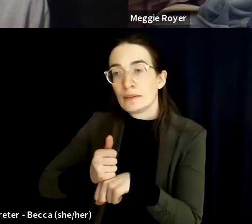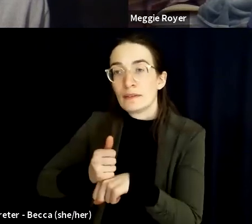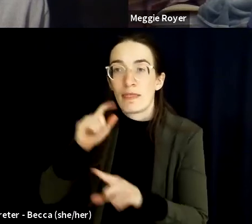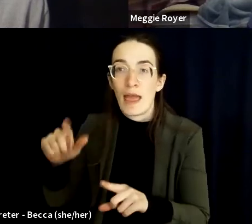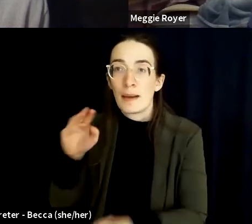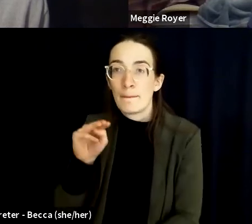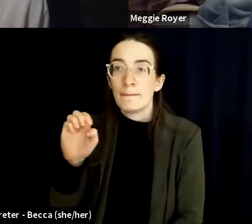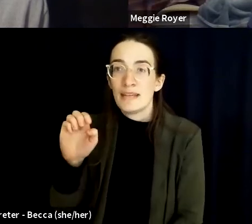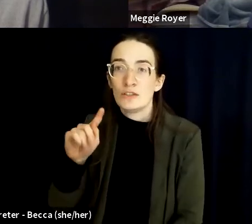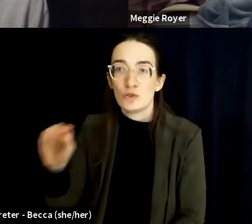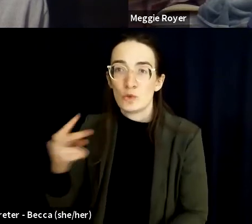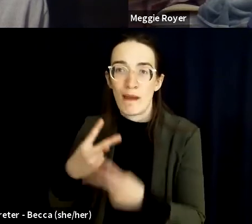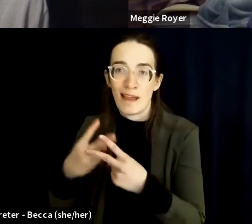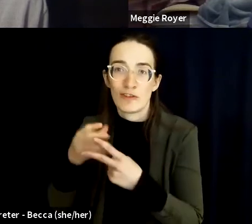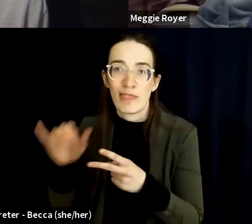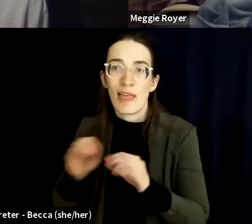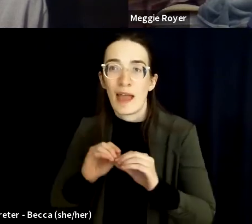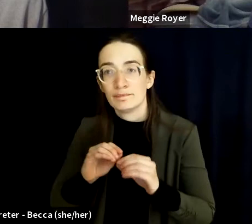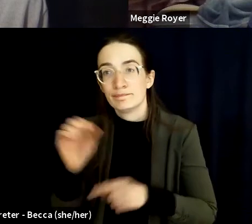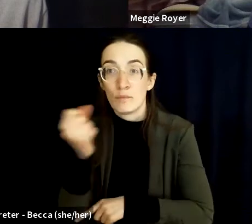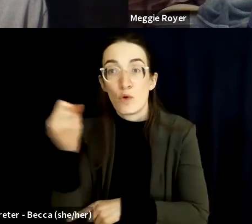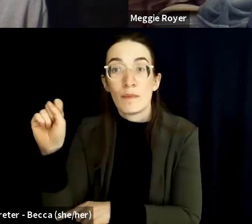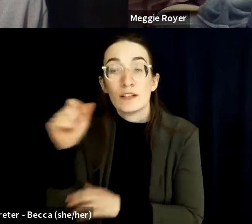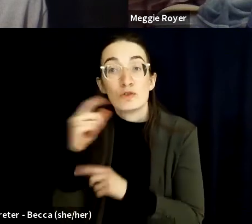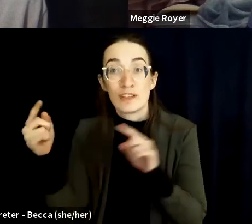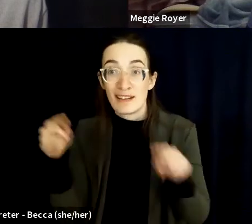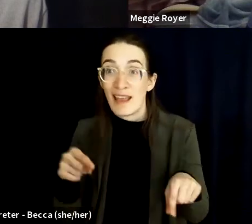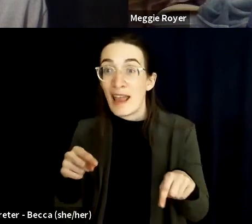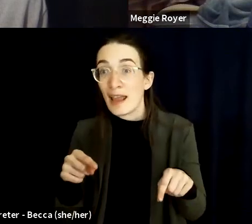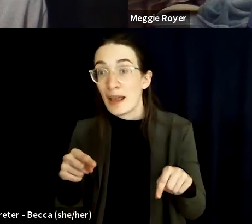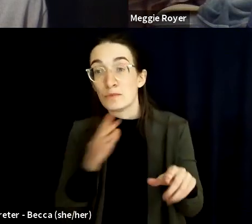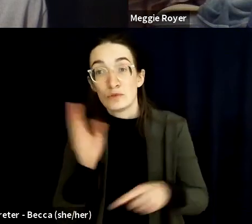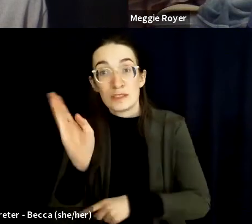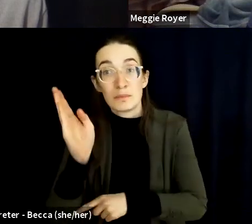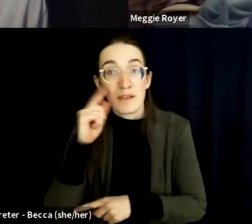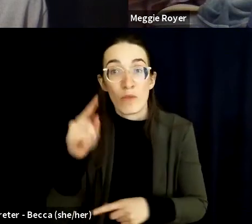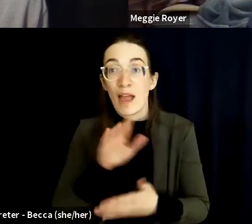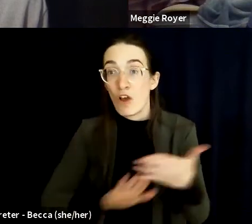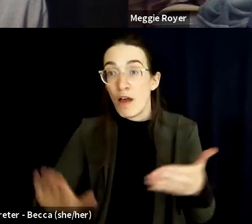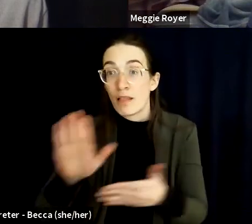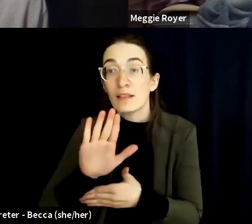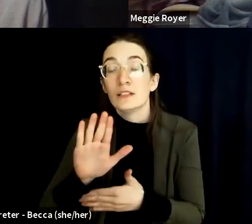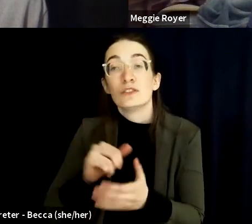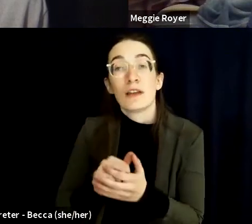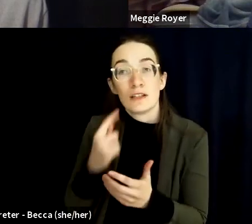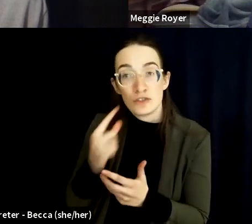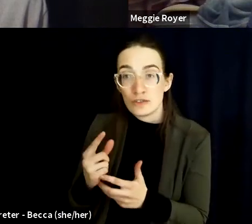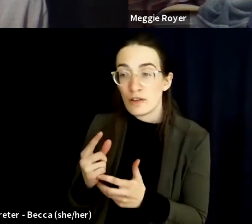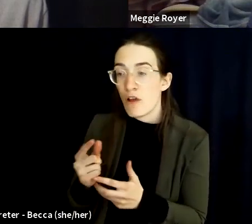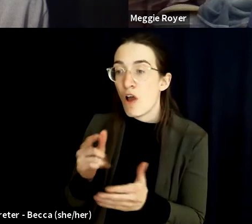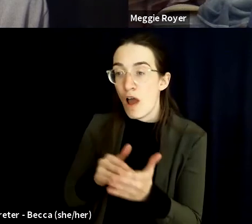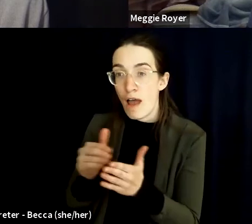to the college campus that I was at to speak in person. And she was talking about the questions that she is asked